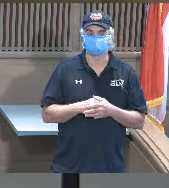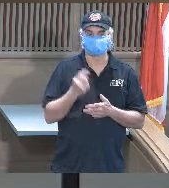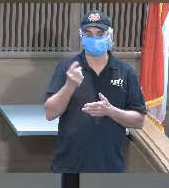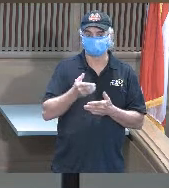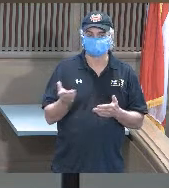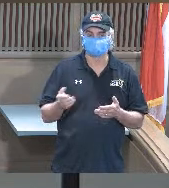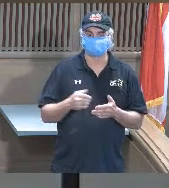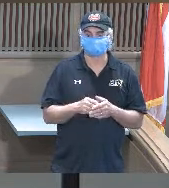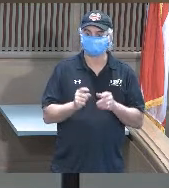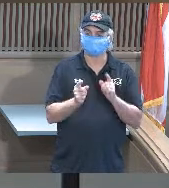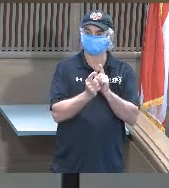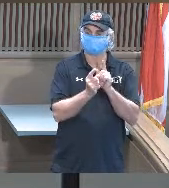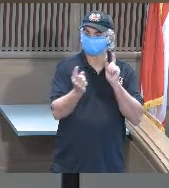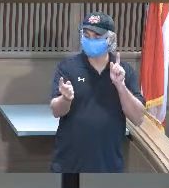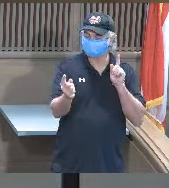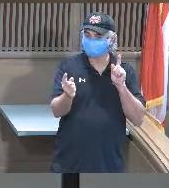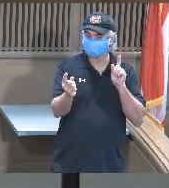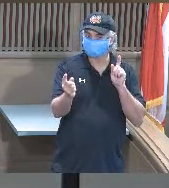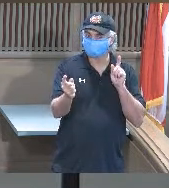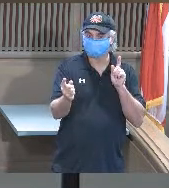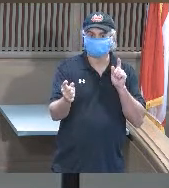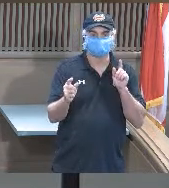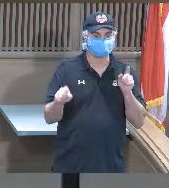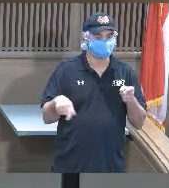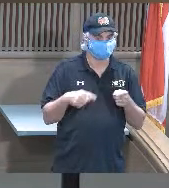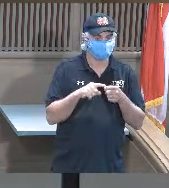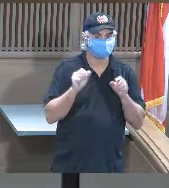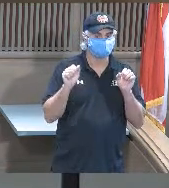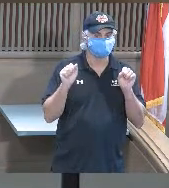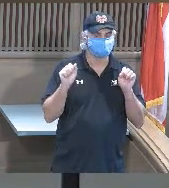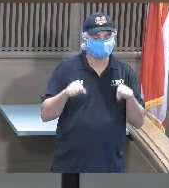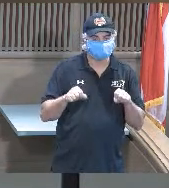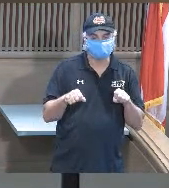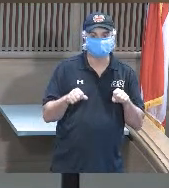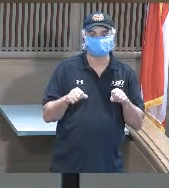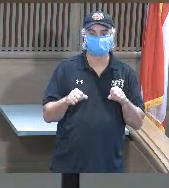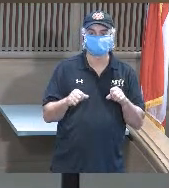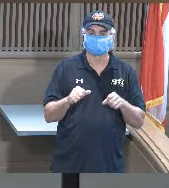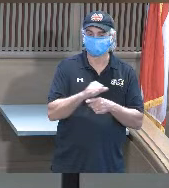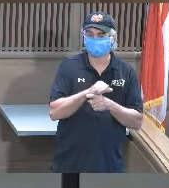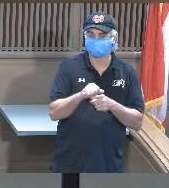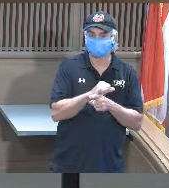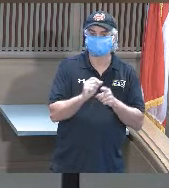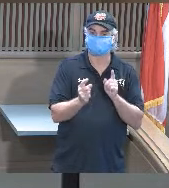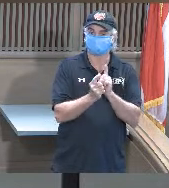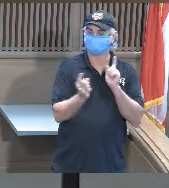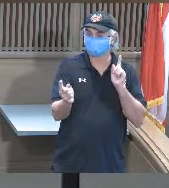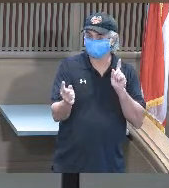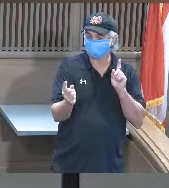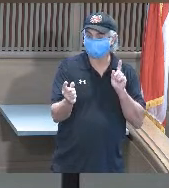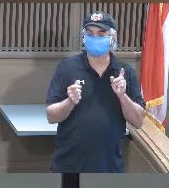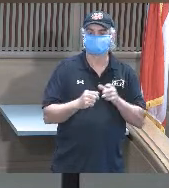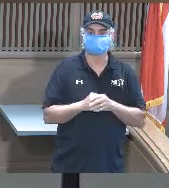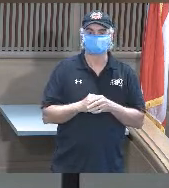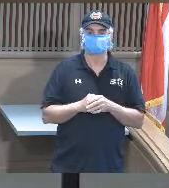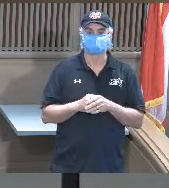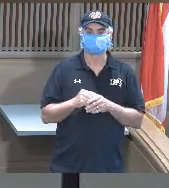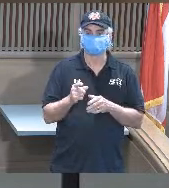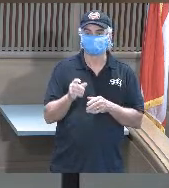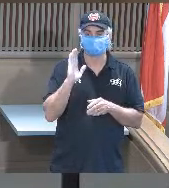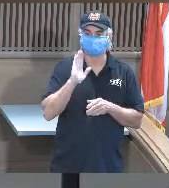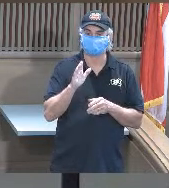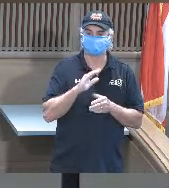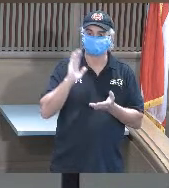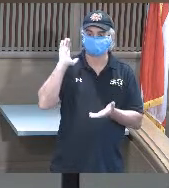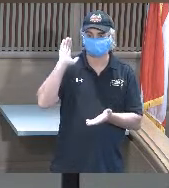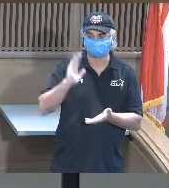is social distancing. Whenever possible, if we practice social distancing, it reduces the chance that we will be the victim of